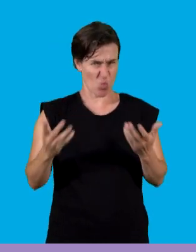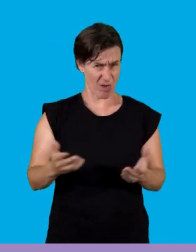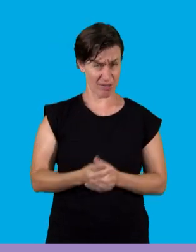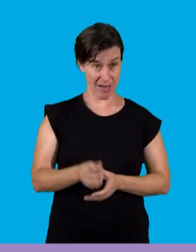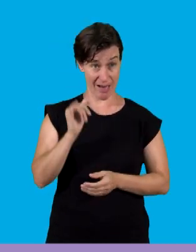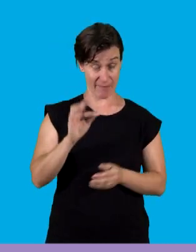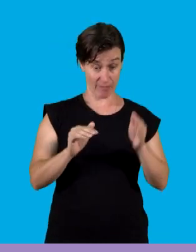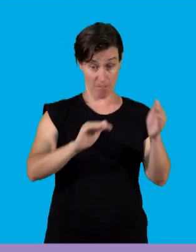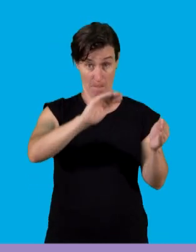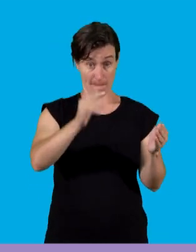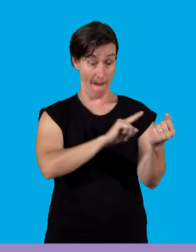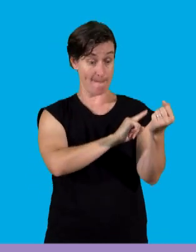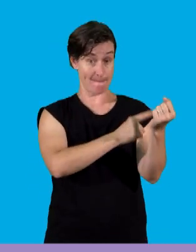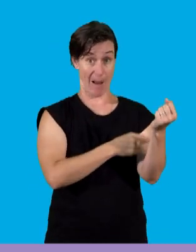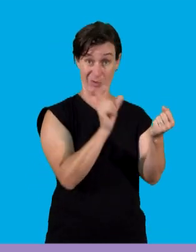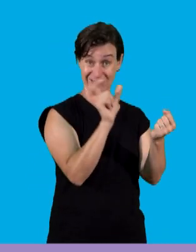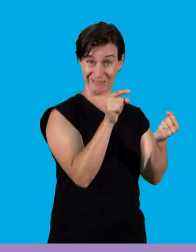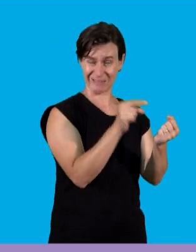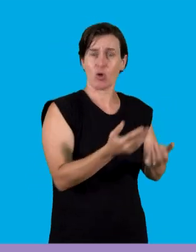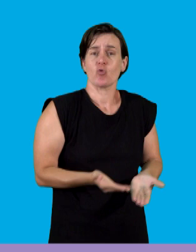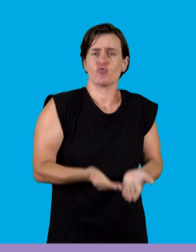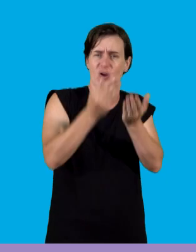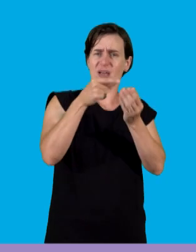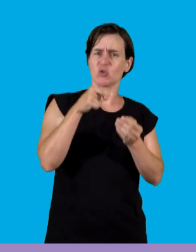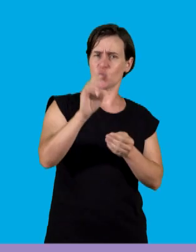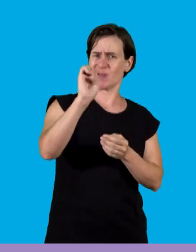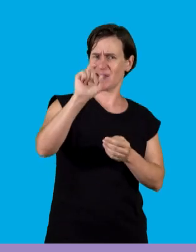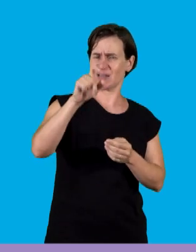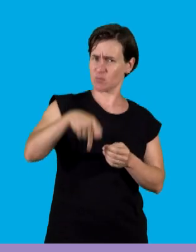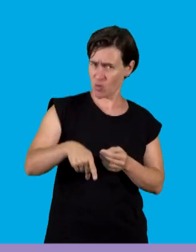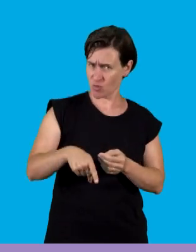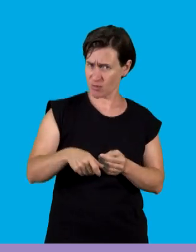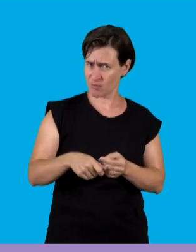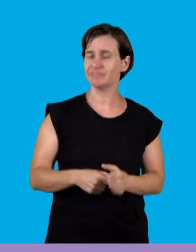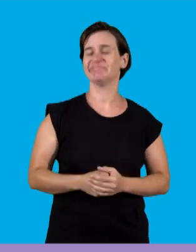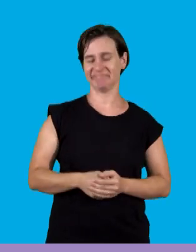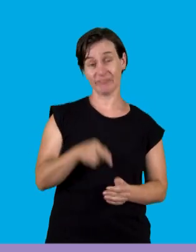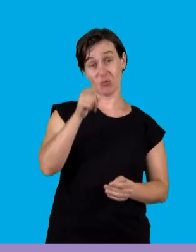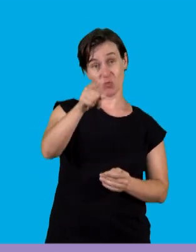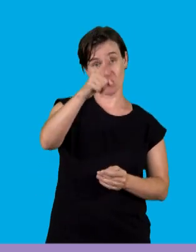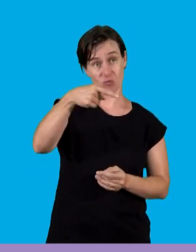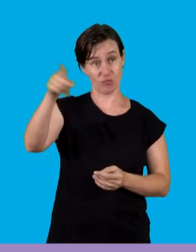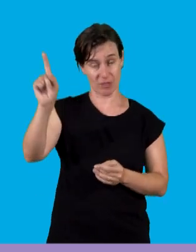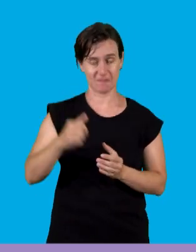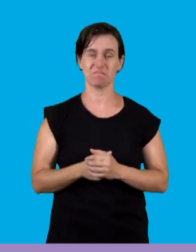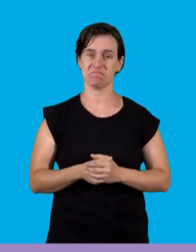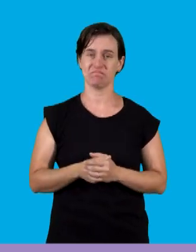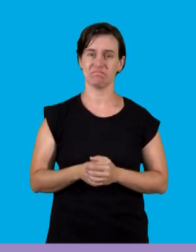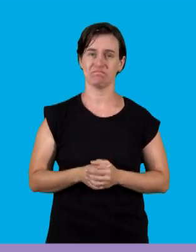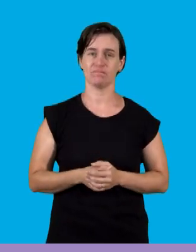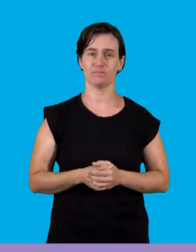do when a power is raised to an exponent? Yes, you are correct. Now,